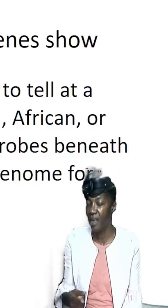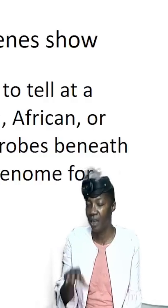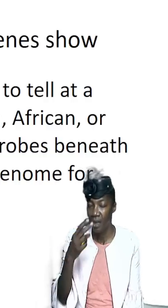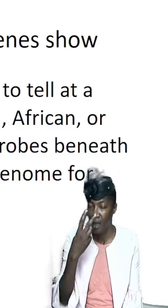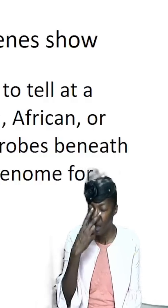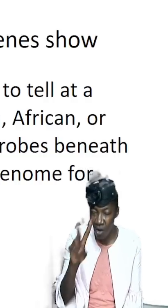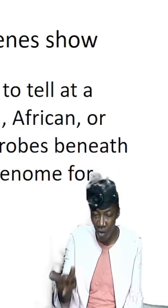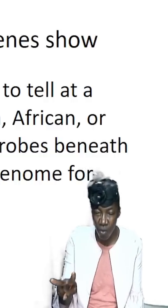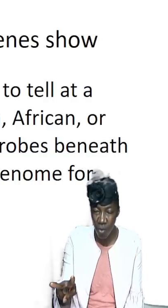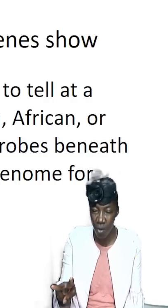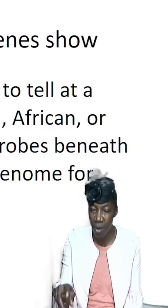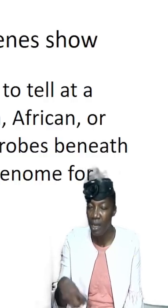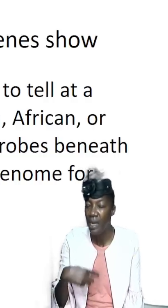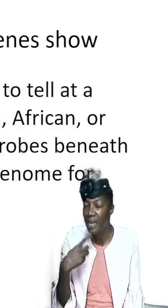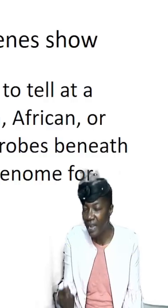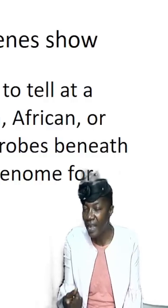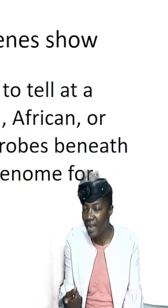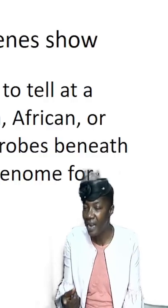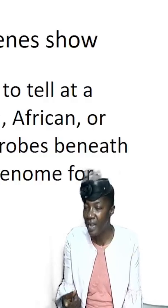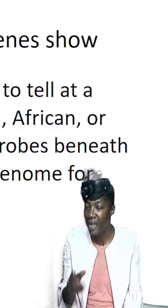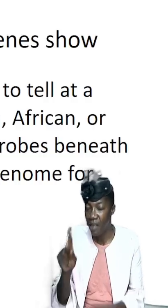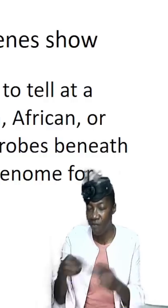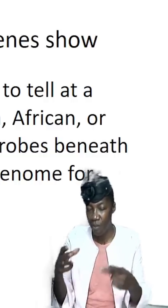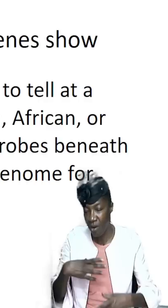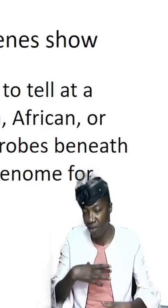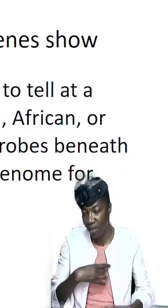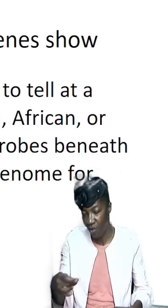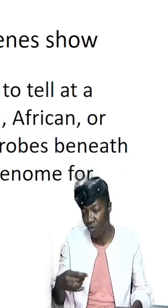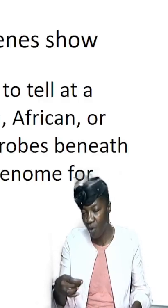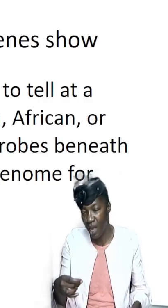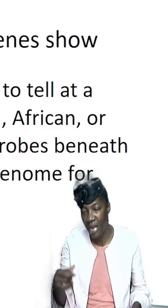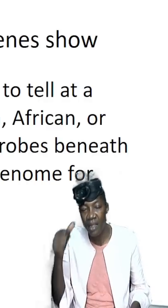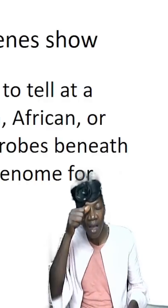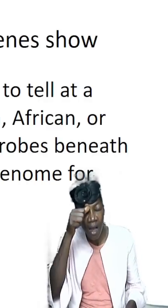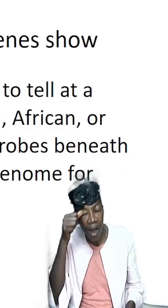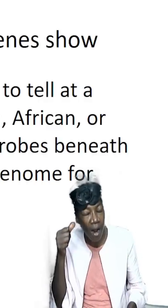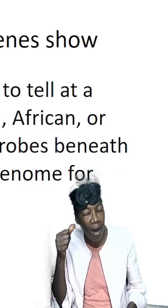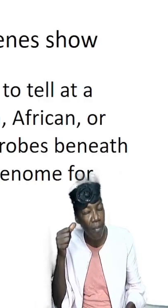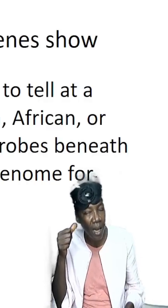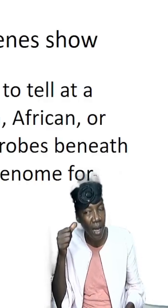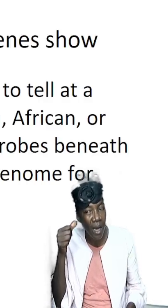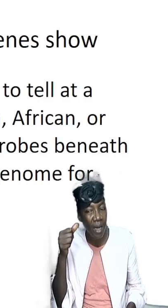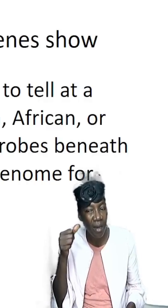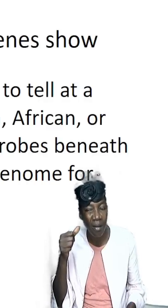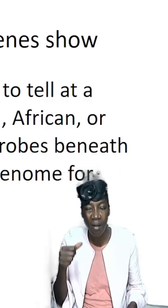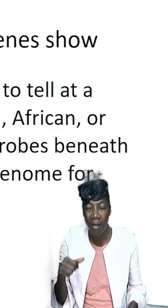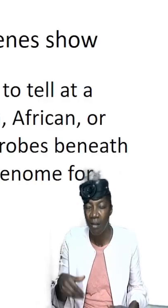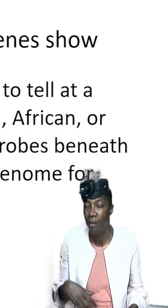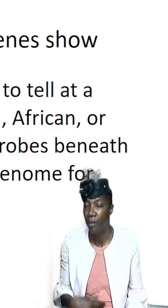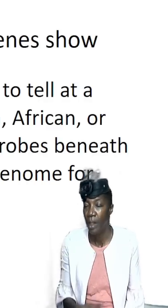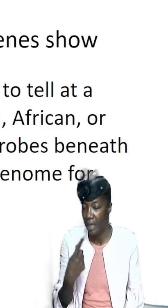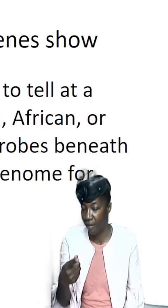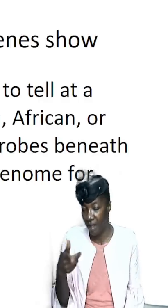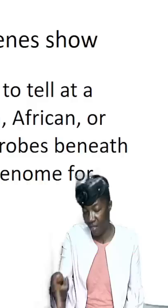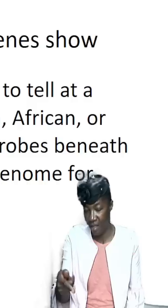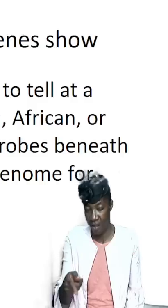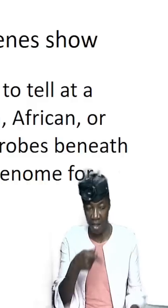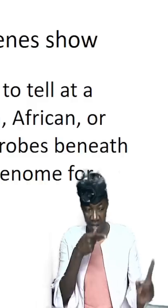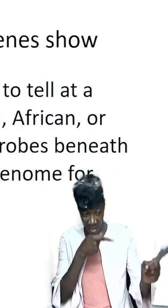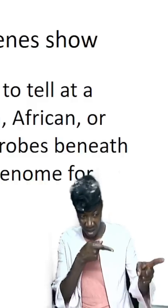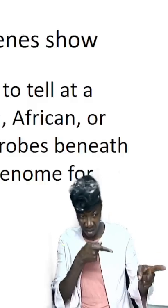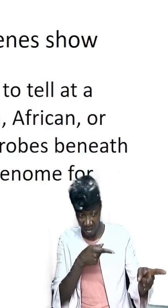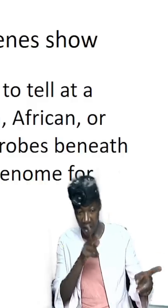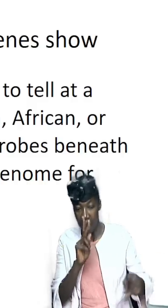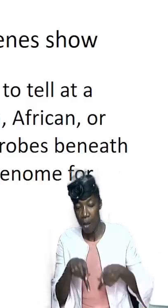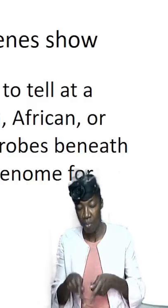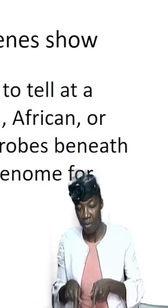at a glance, tell if a person is Caucasian or white. You can say this person is black or African. You can say this person is Asian, whether